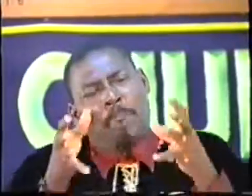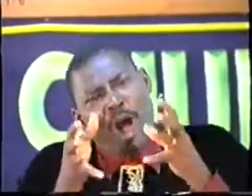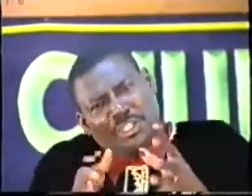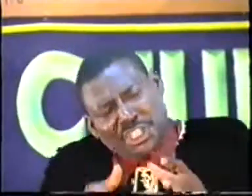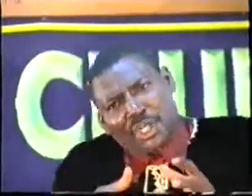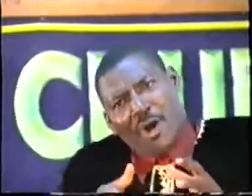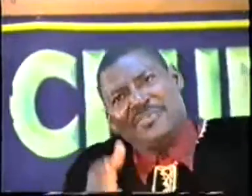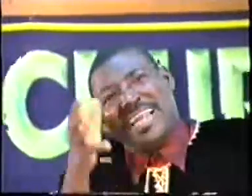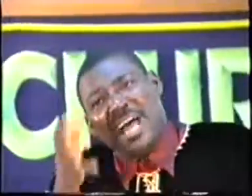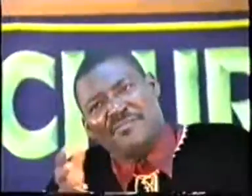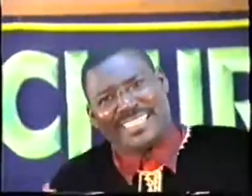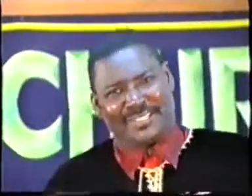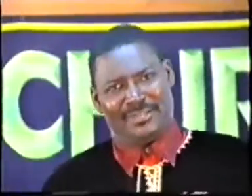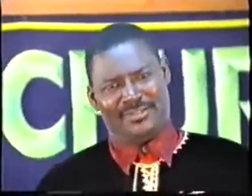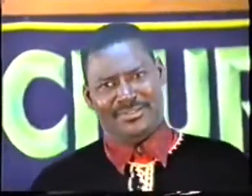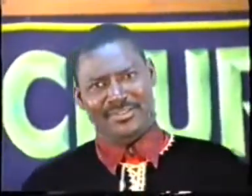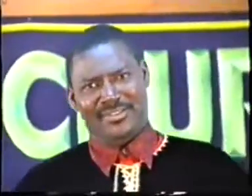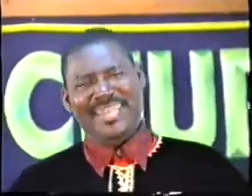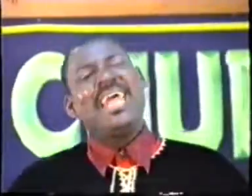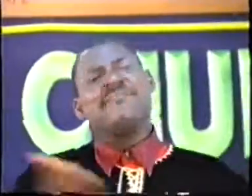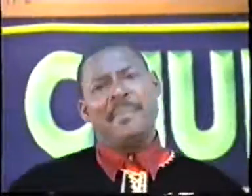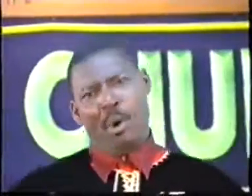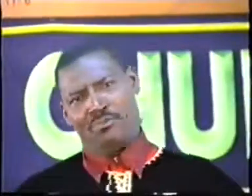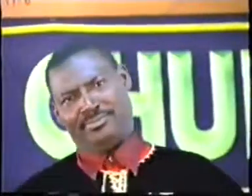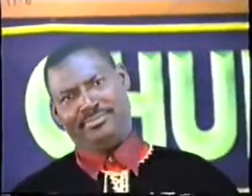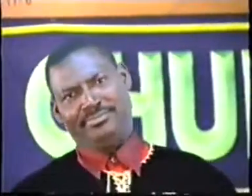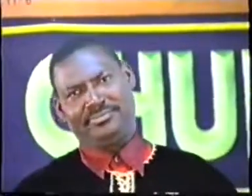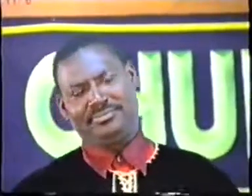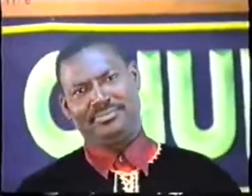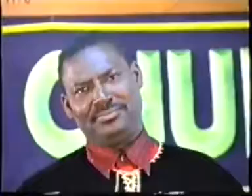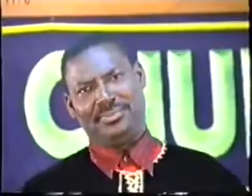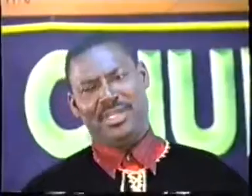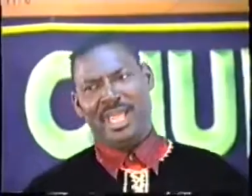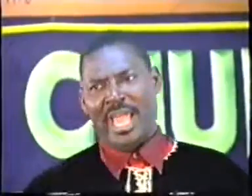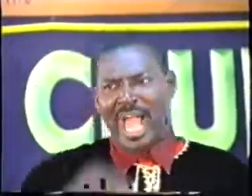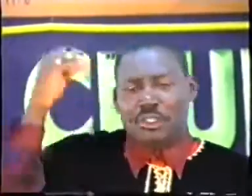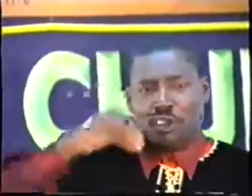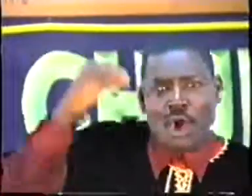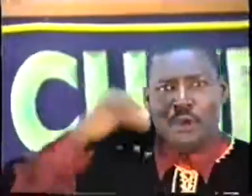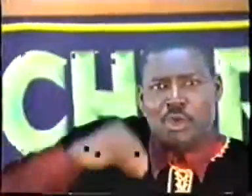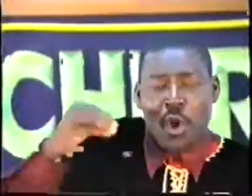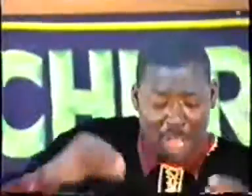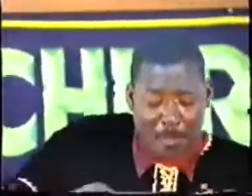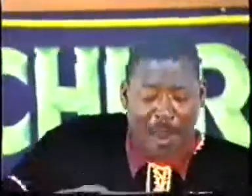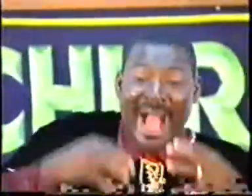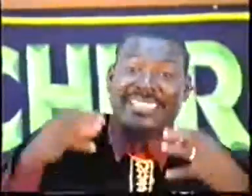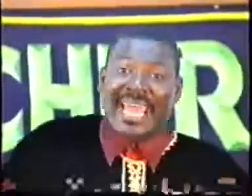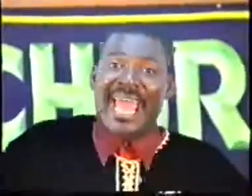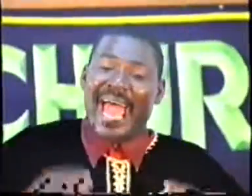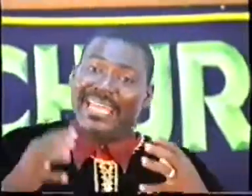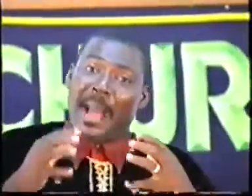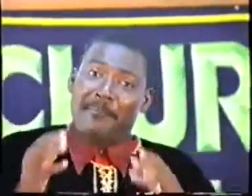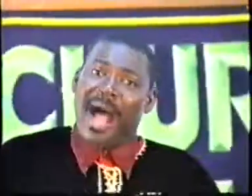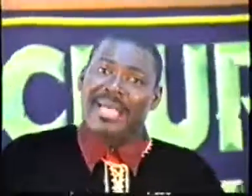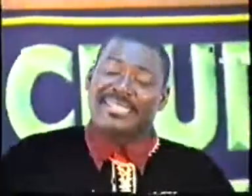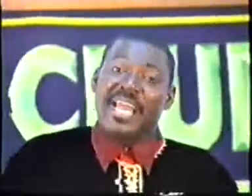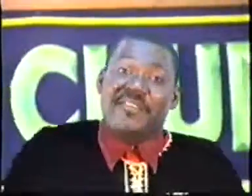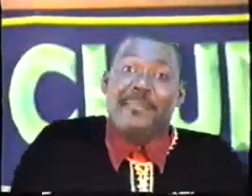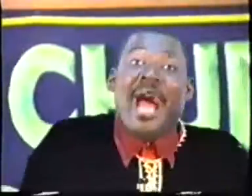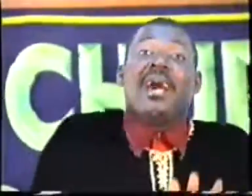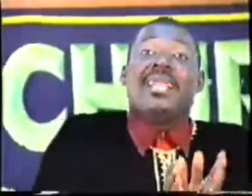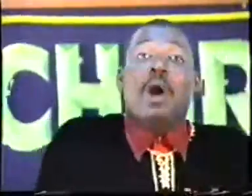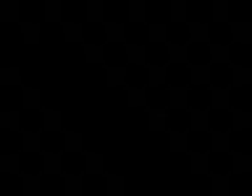the portion of the Levites no na yemfa ma won and to so dudu no yankopon ahye e de ama